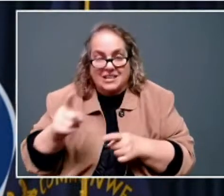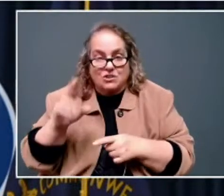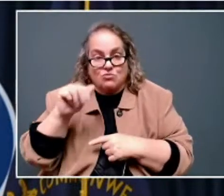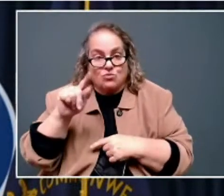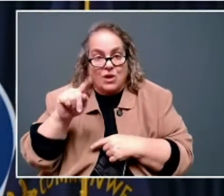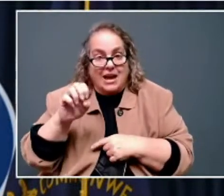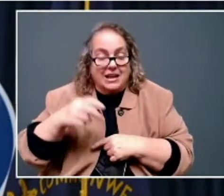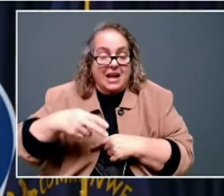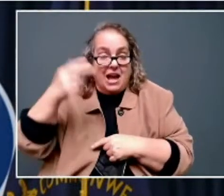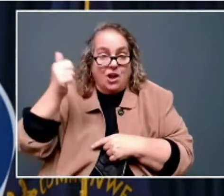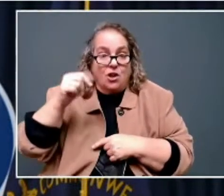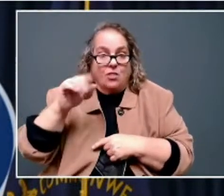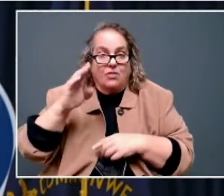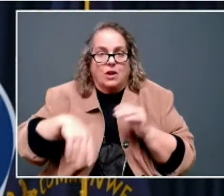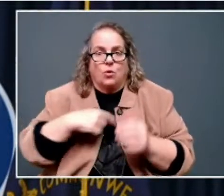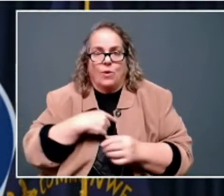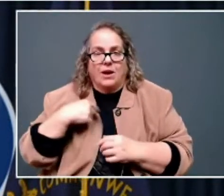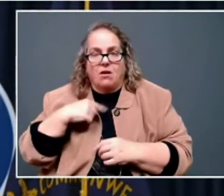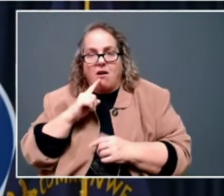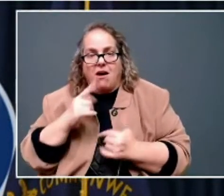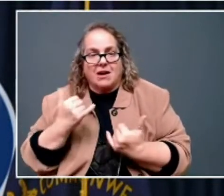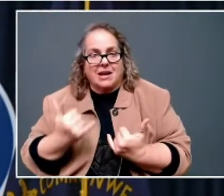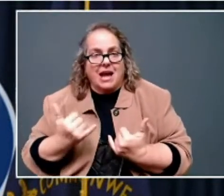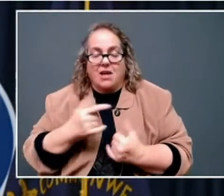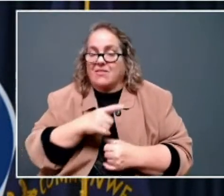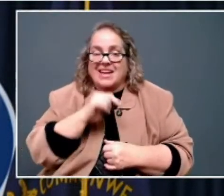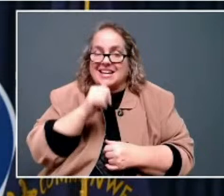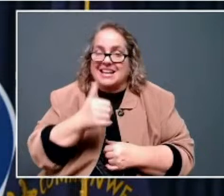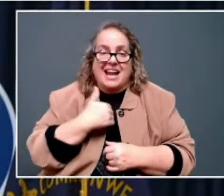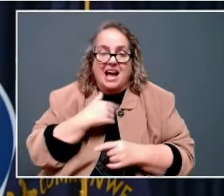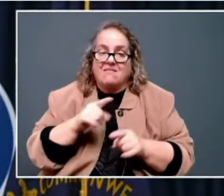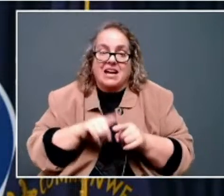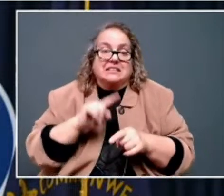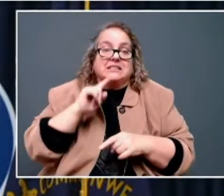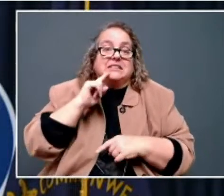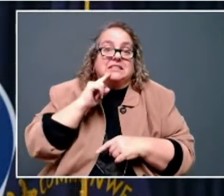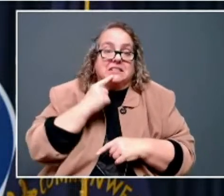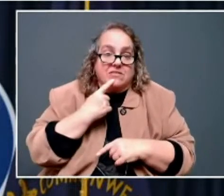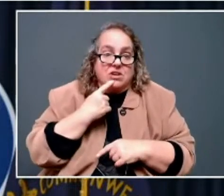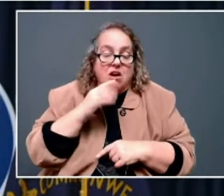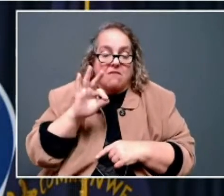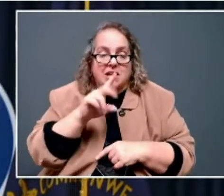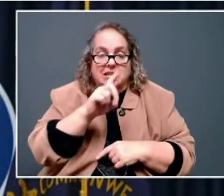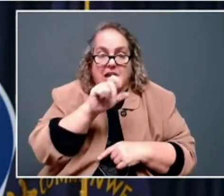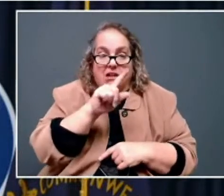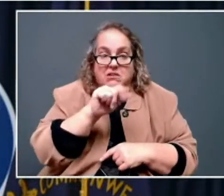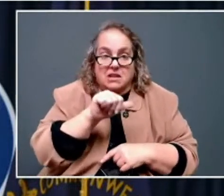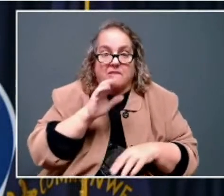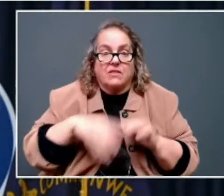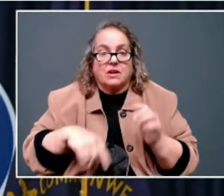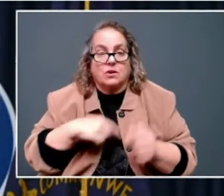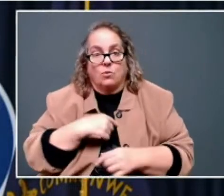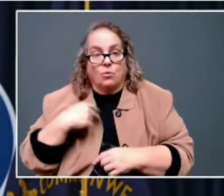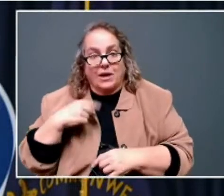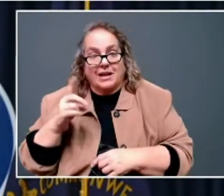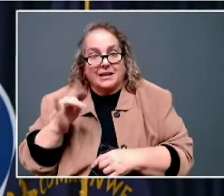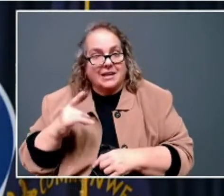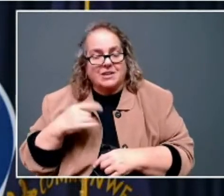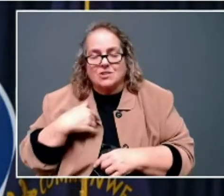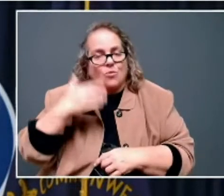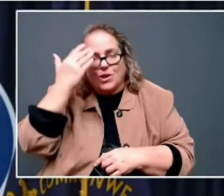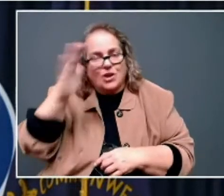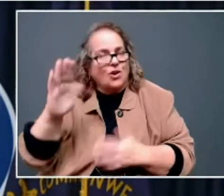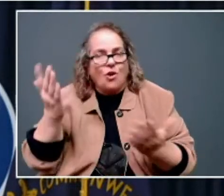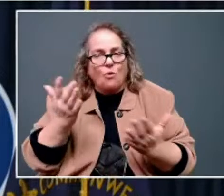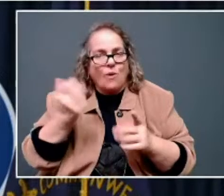are right now. Now, they didn't have as severe of a Delta surge as we did, and so we don't know what impact that